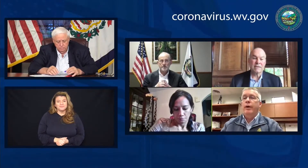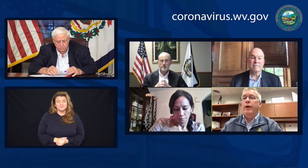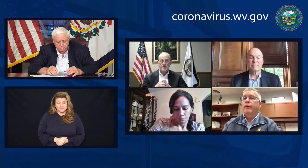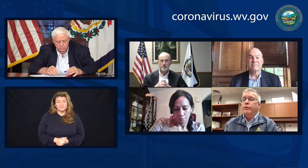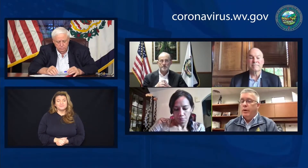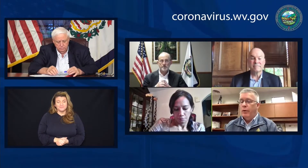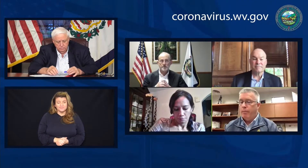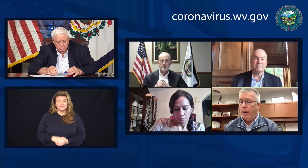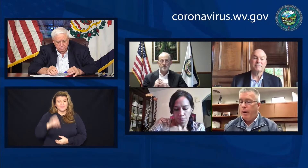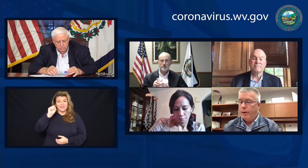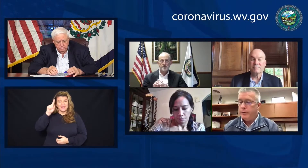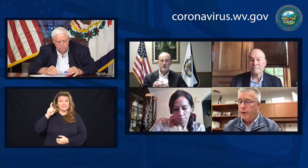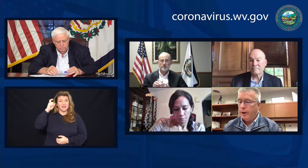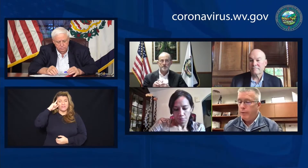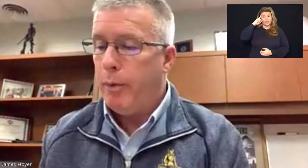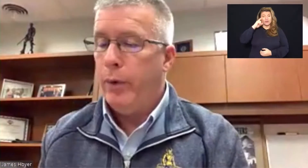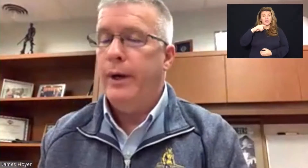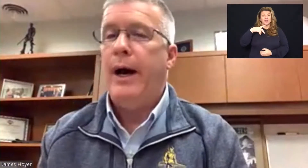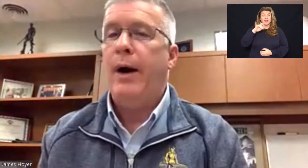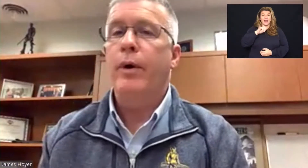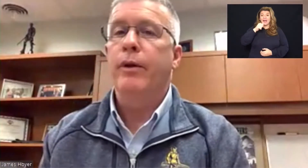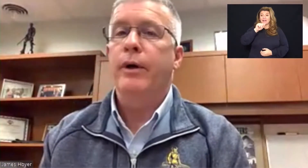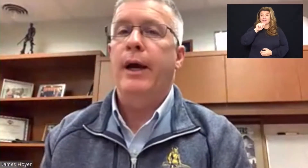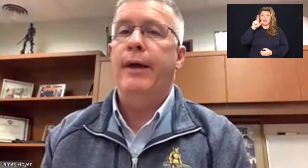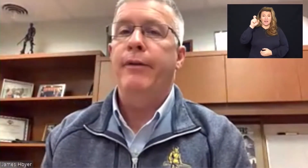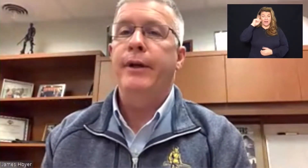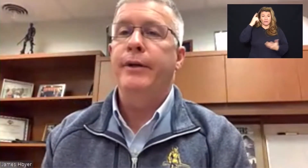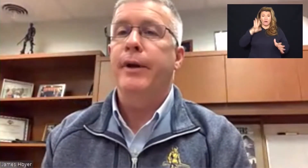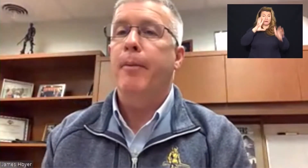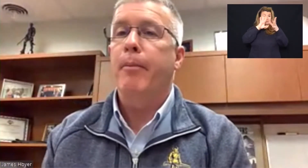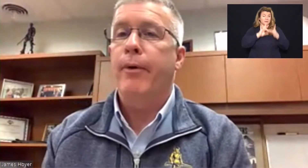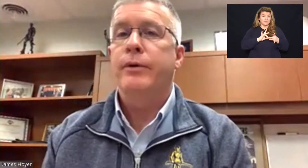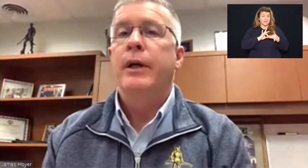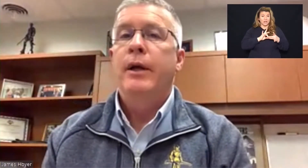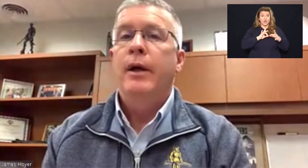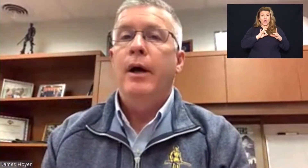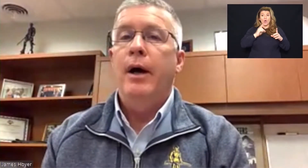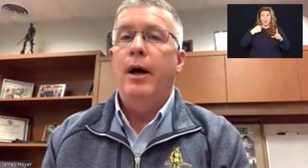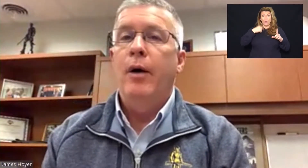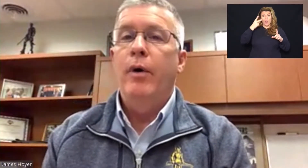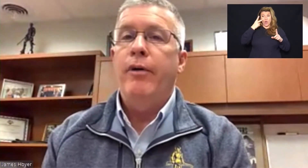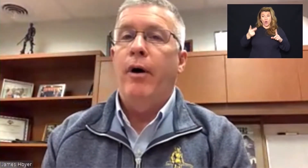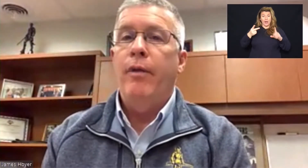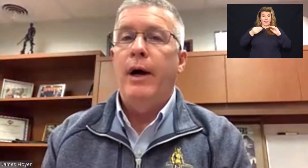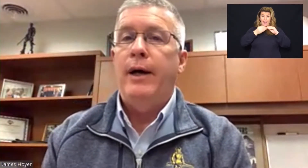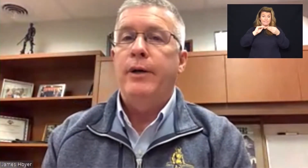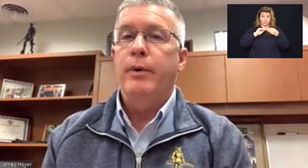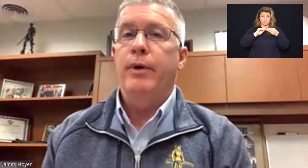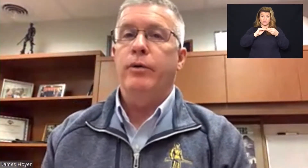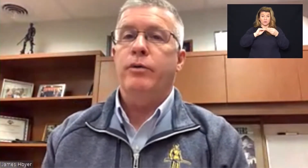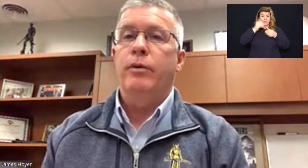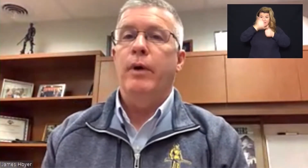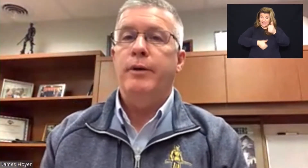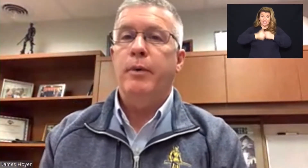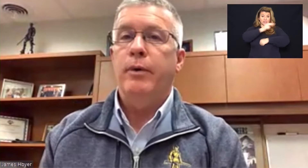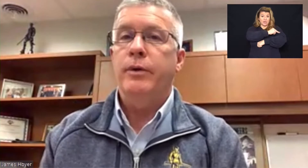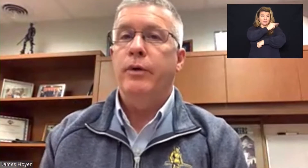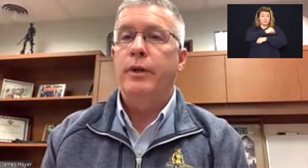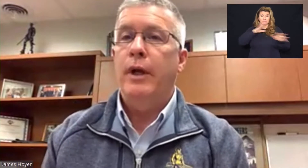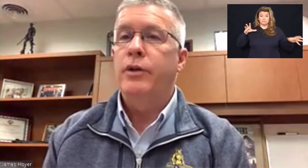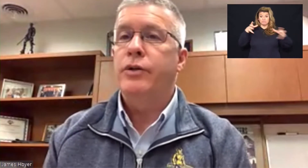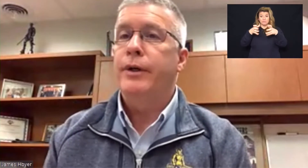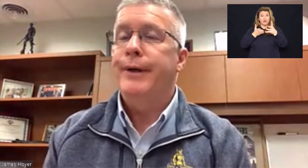Yes, sir, Governor. So, Paul, as the governor pointed out, we look at these numbers with all the hospitals through the